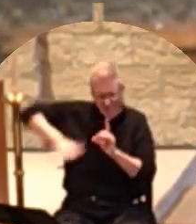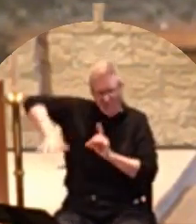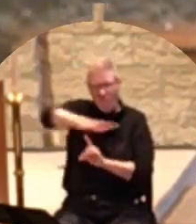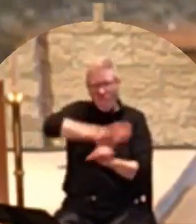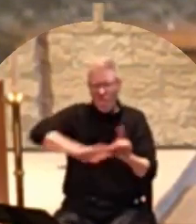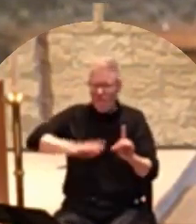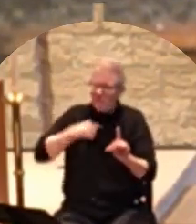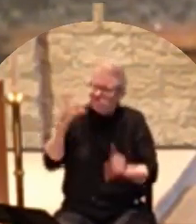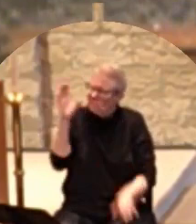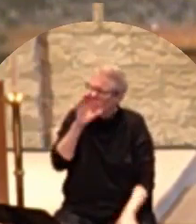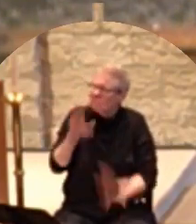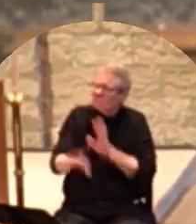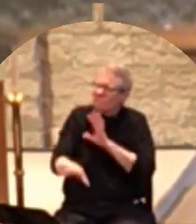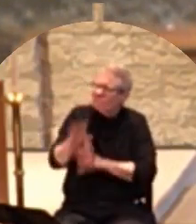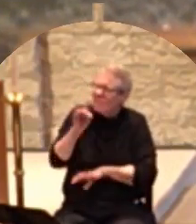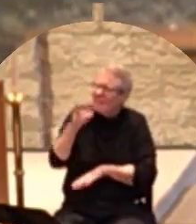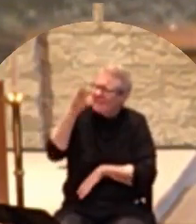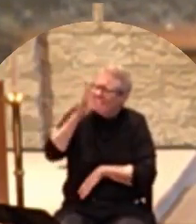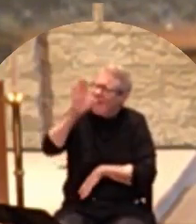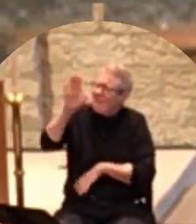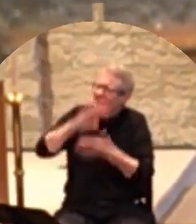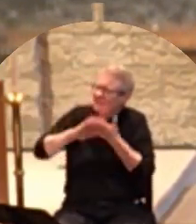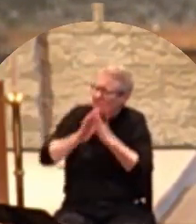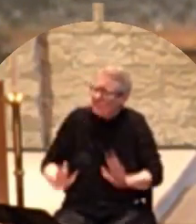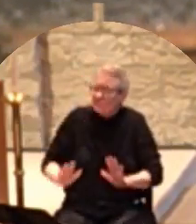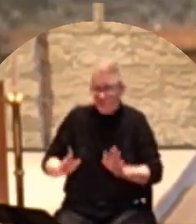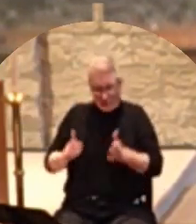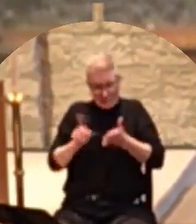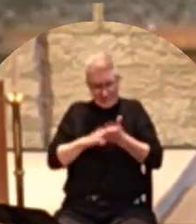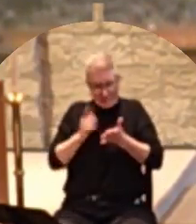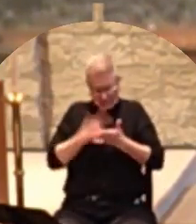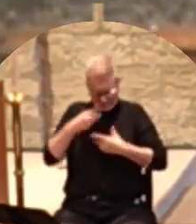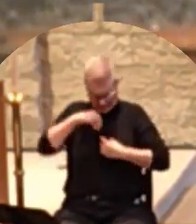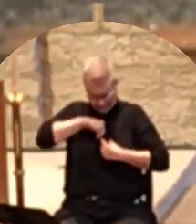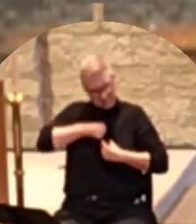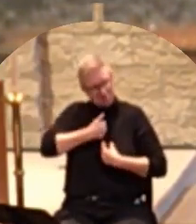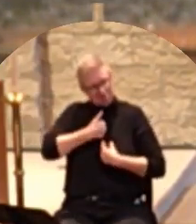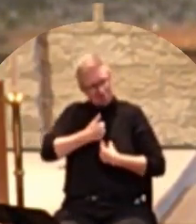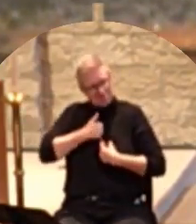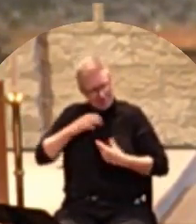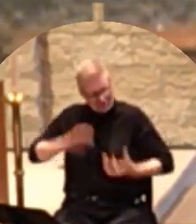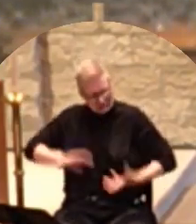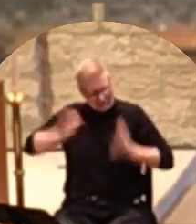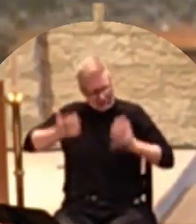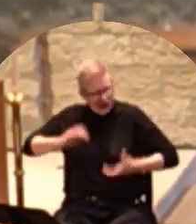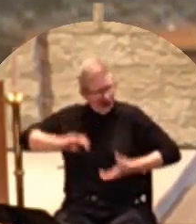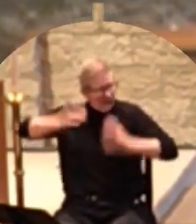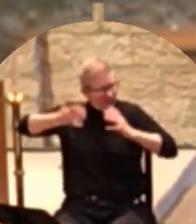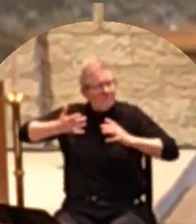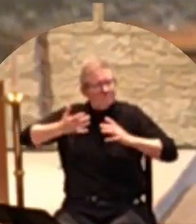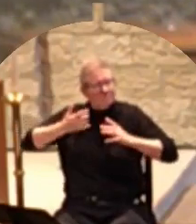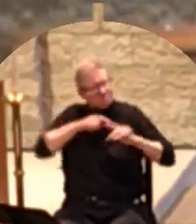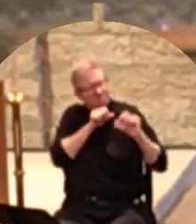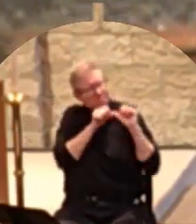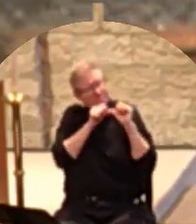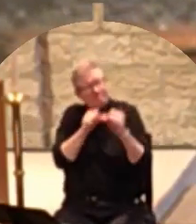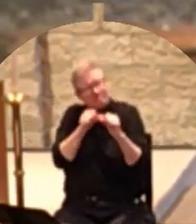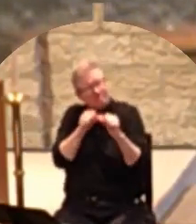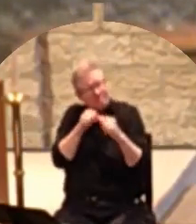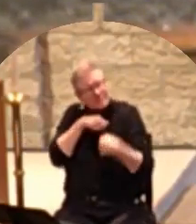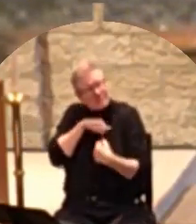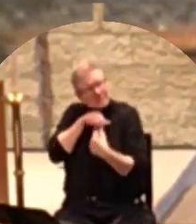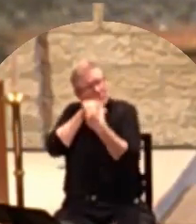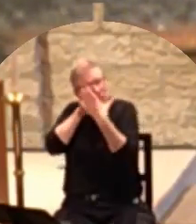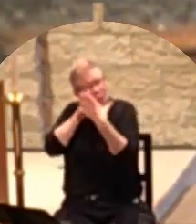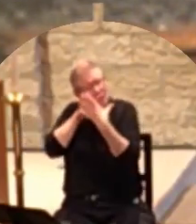God. Other times, the chaos may be inside me. I persist in my efforts as I confront inner